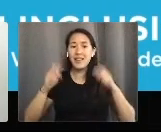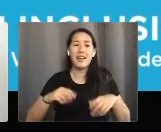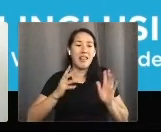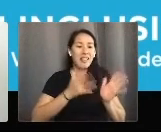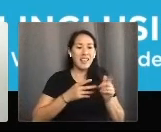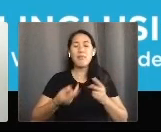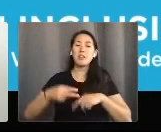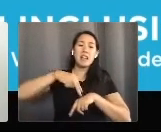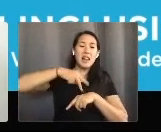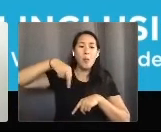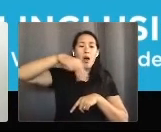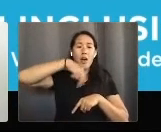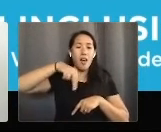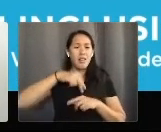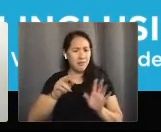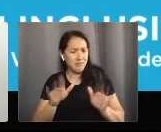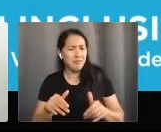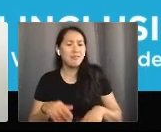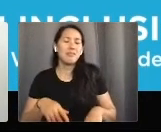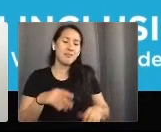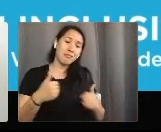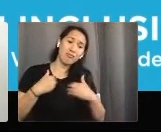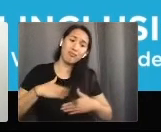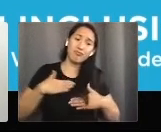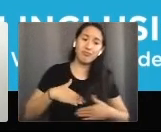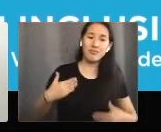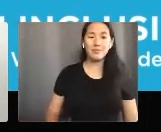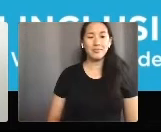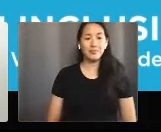in, listen throughout the day, and have fun.